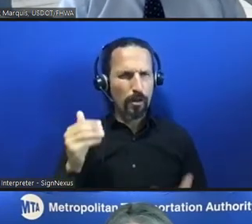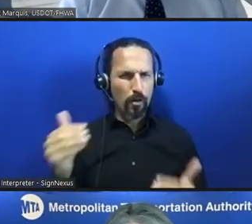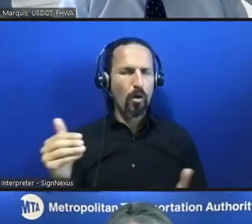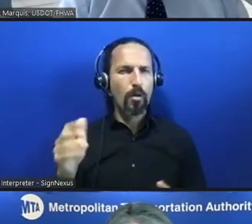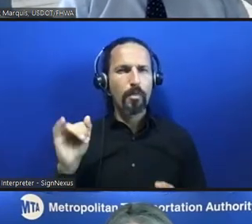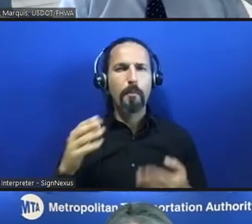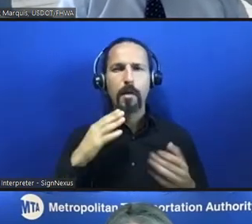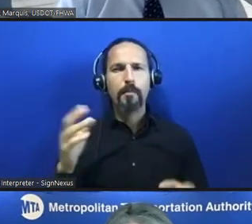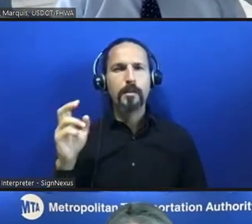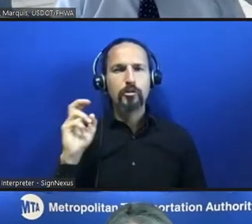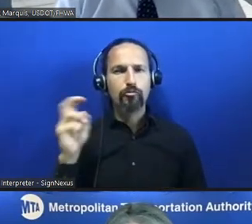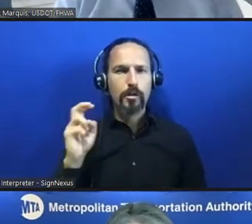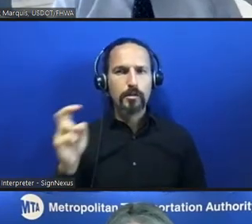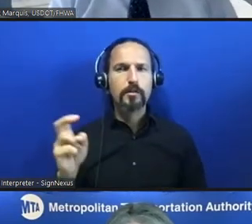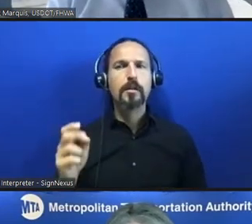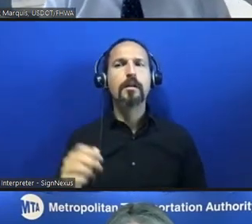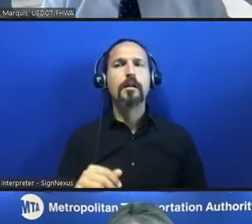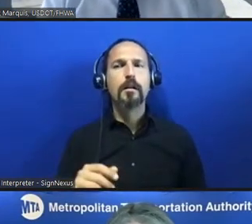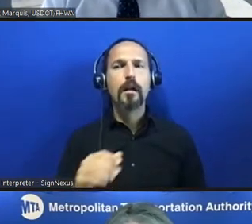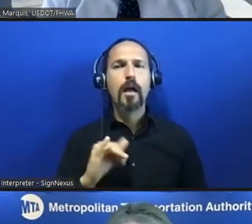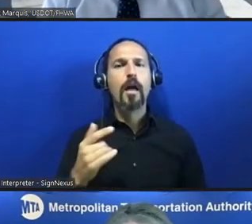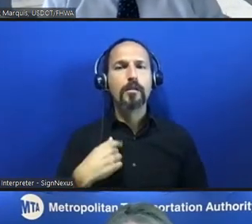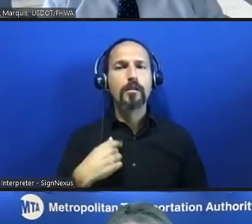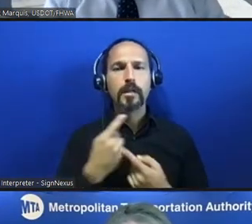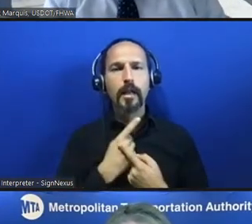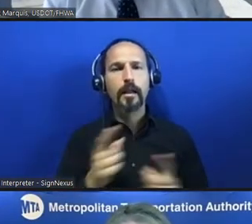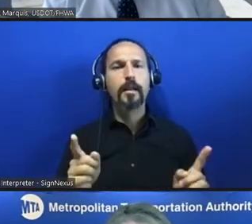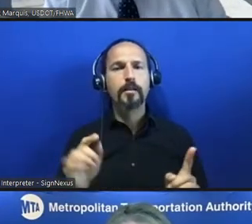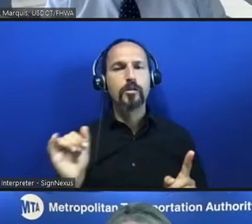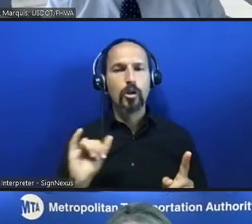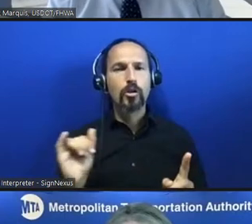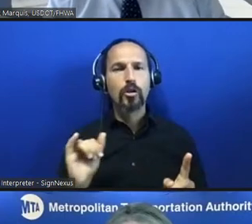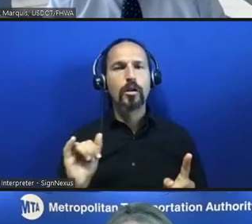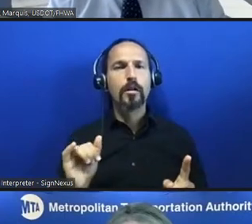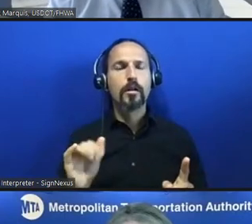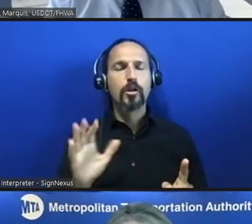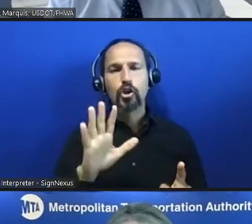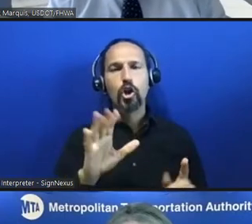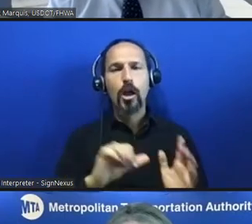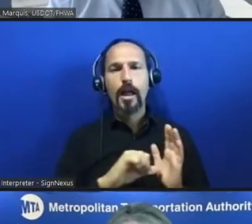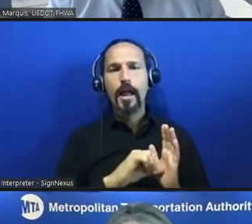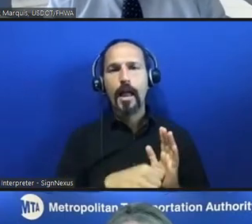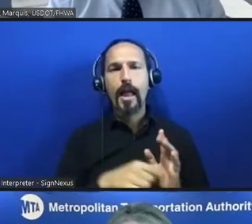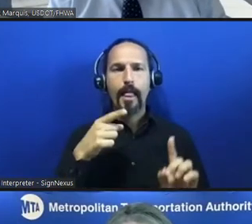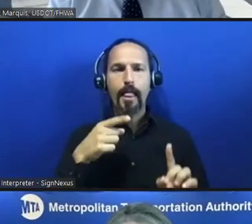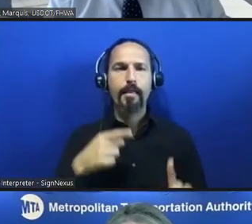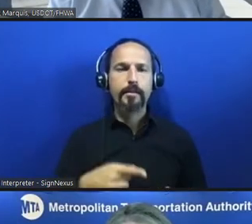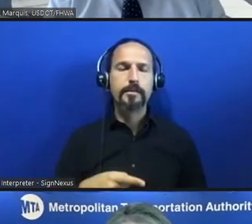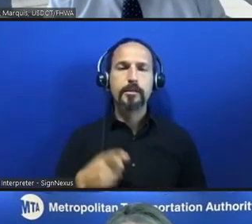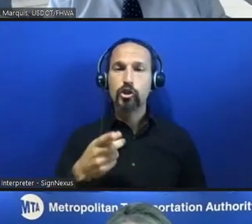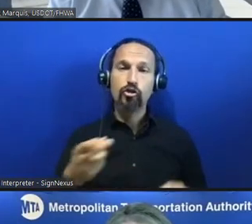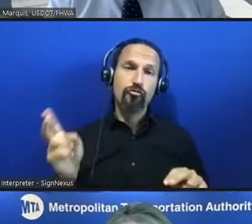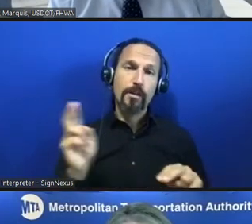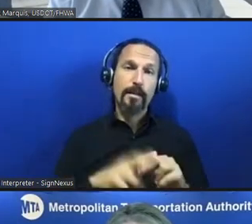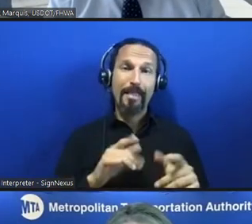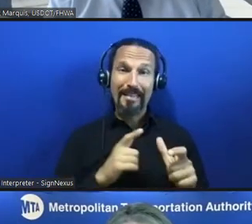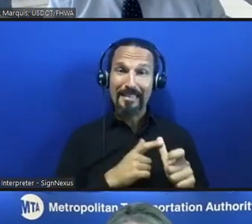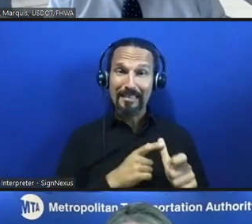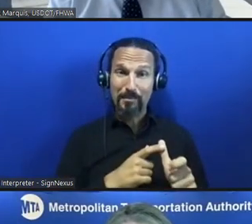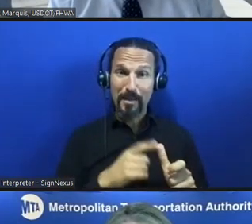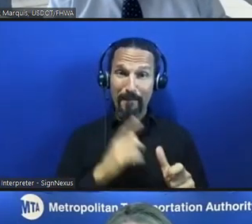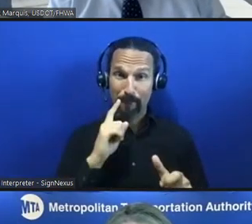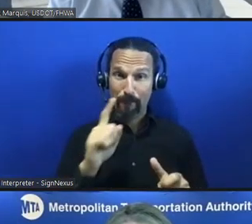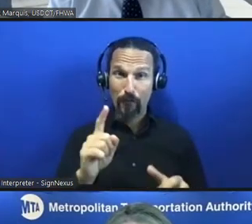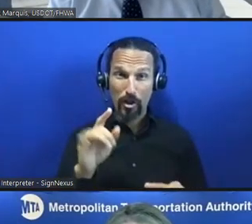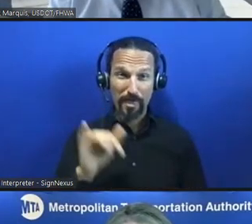the other issue I'd like to address very quickly is your highlights you're going to increase the speed of the